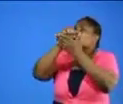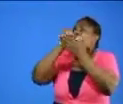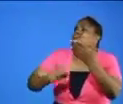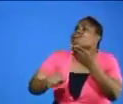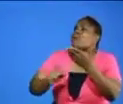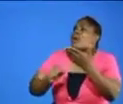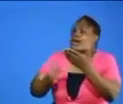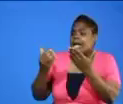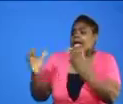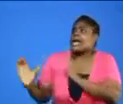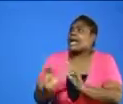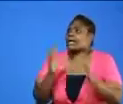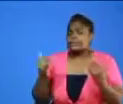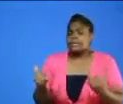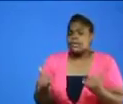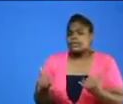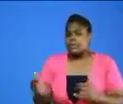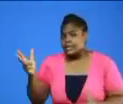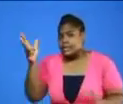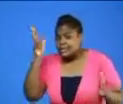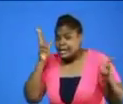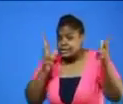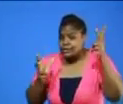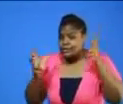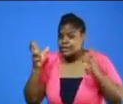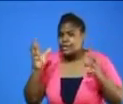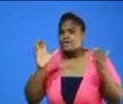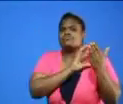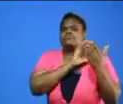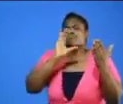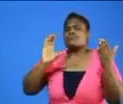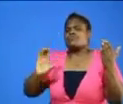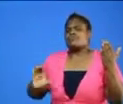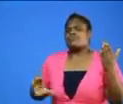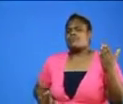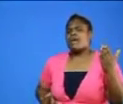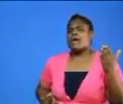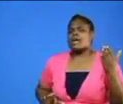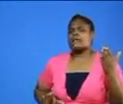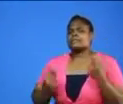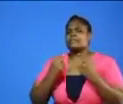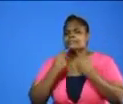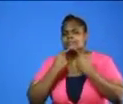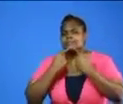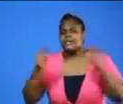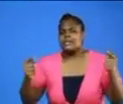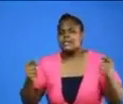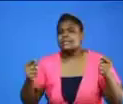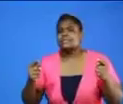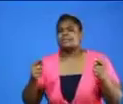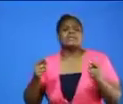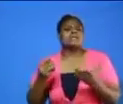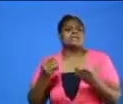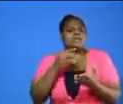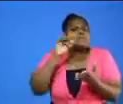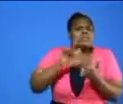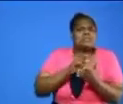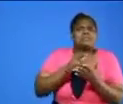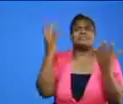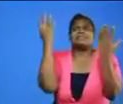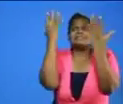hear Christ reciting in the midst of the darkness of